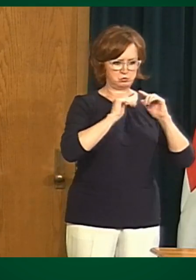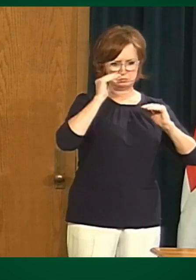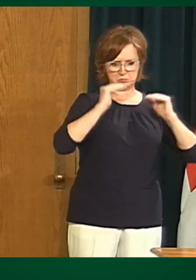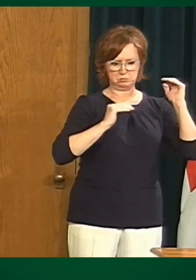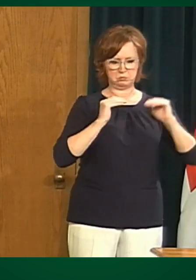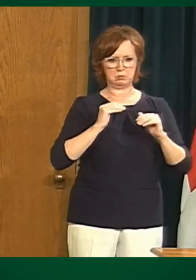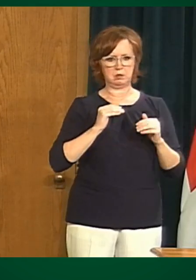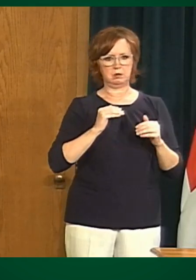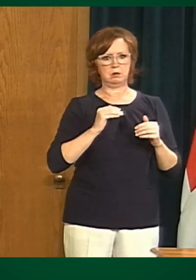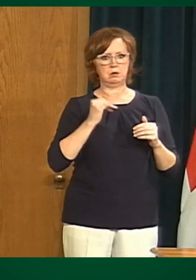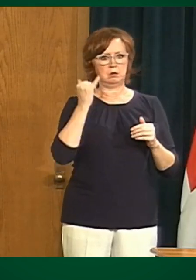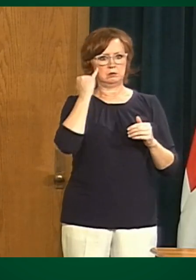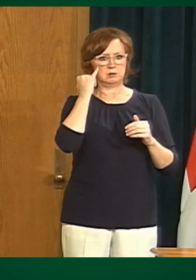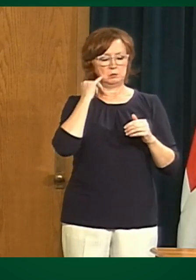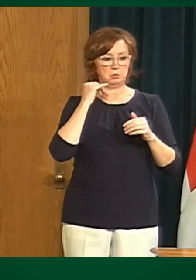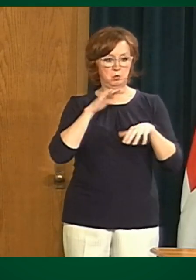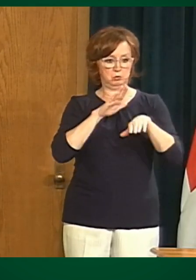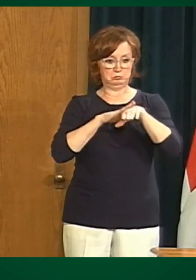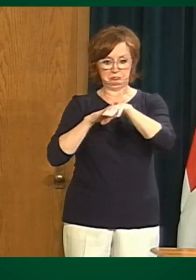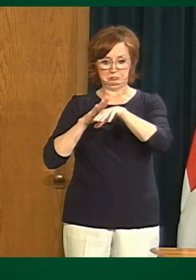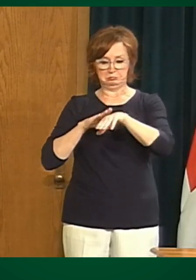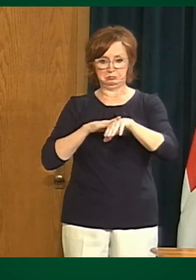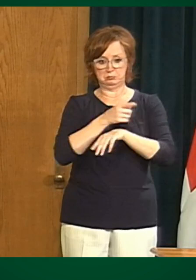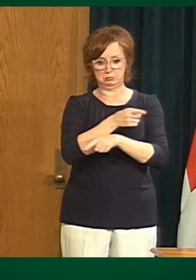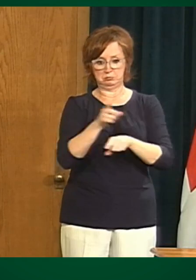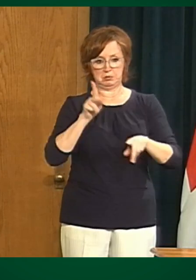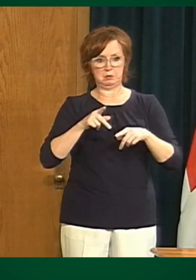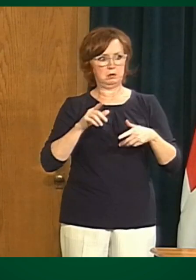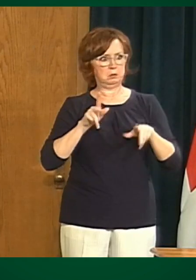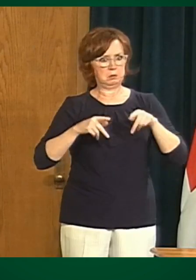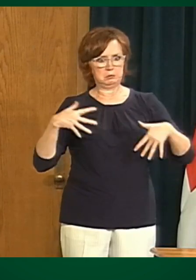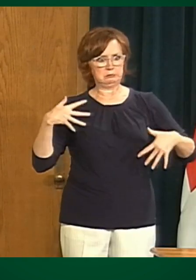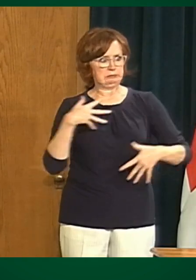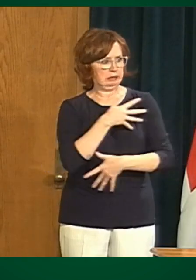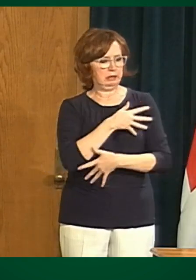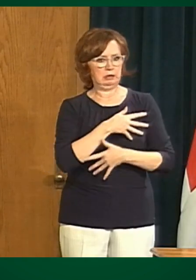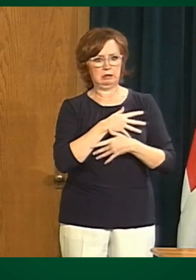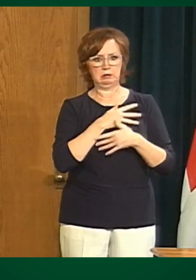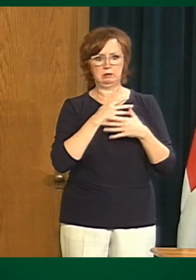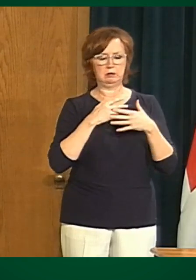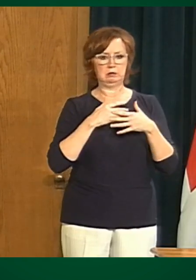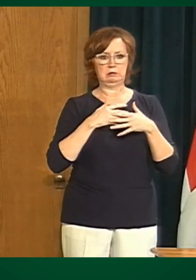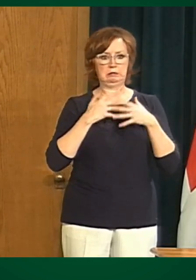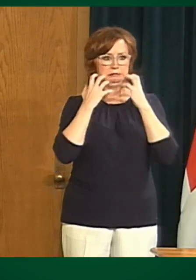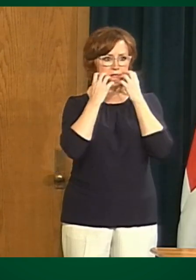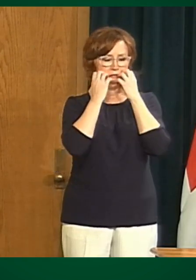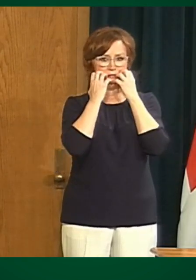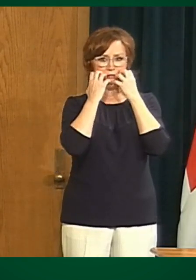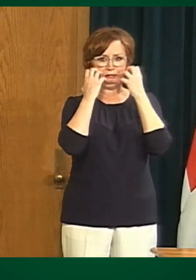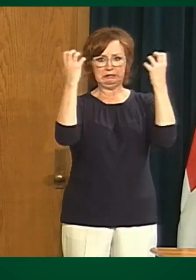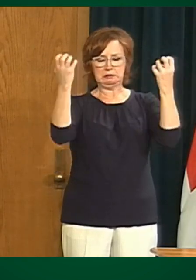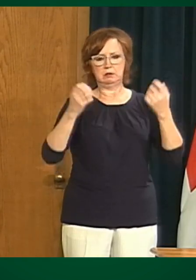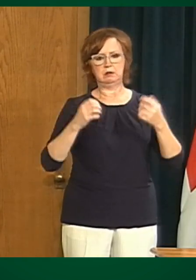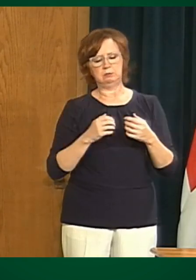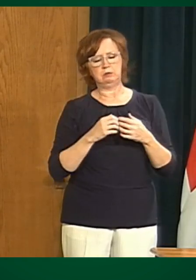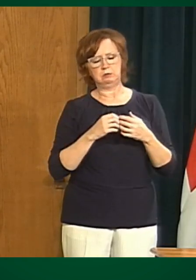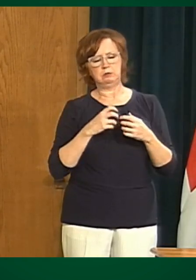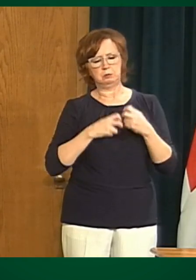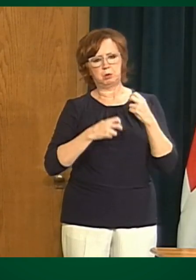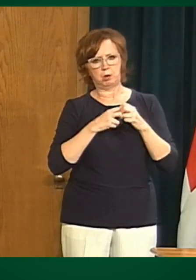negative impact that may result maybe in terms of panic. So you have to find